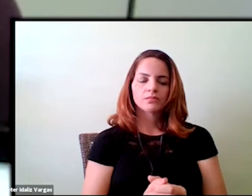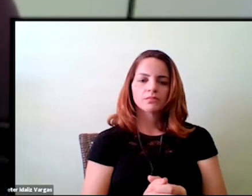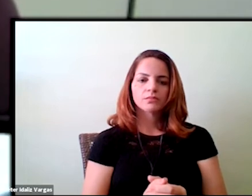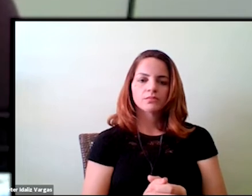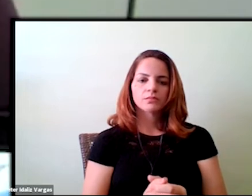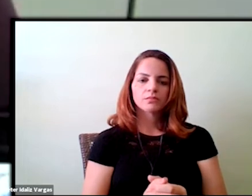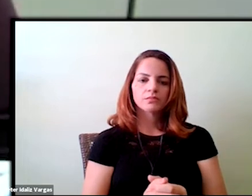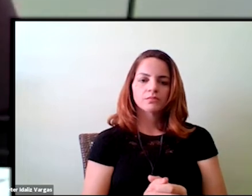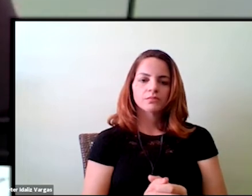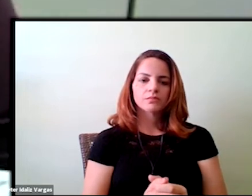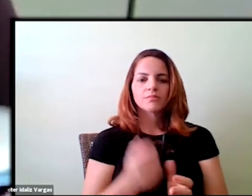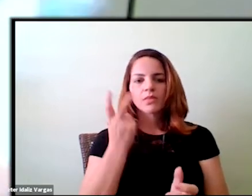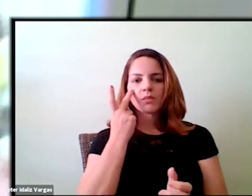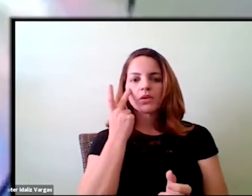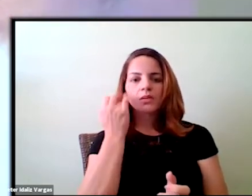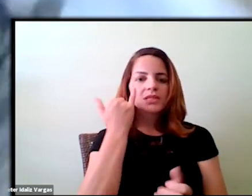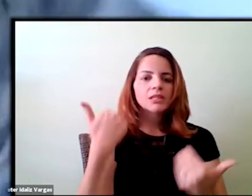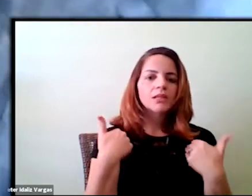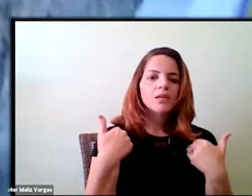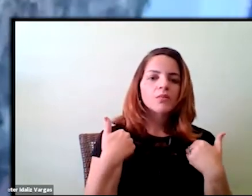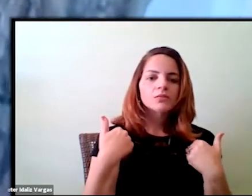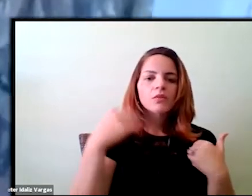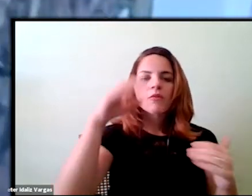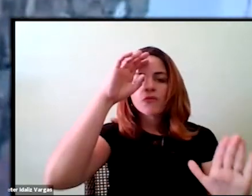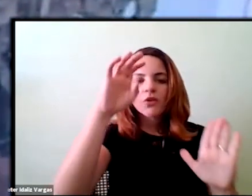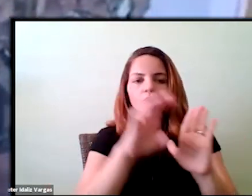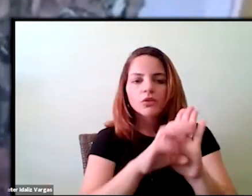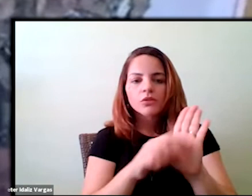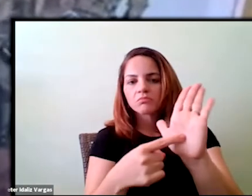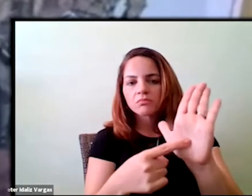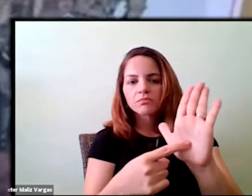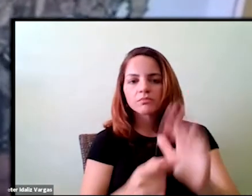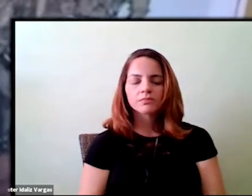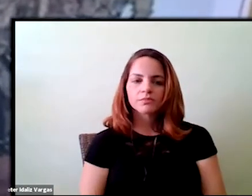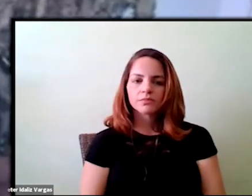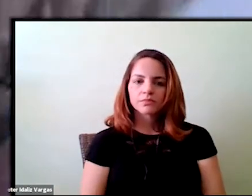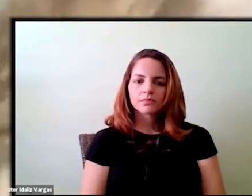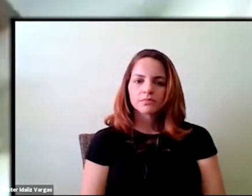So here's some photographs of an exhibition.